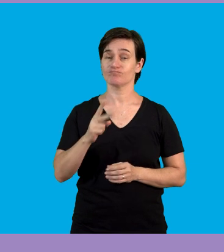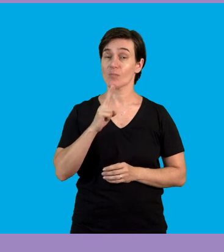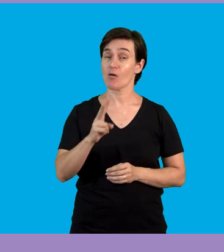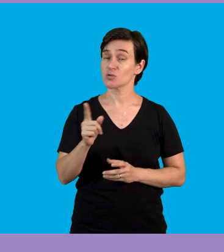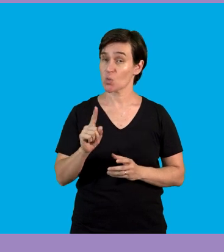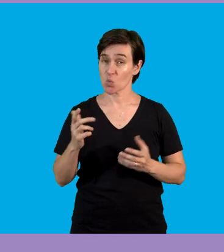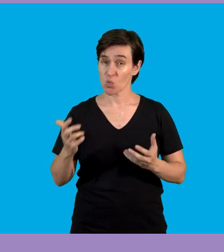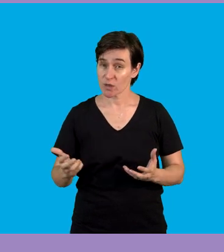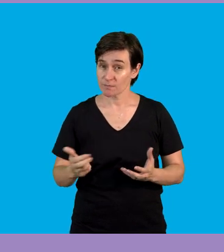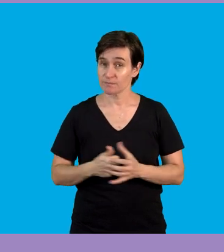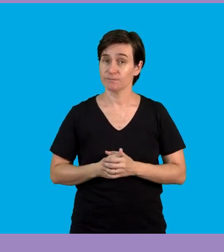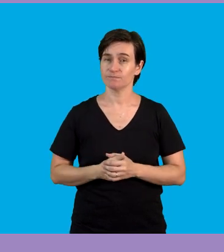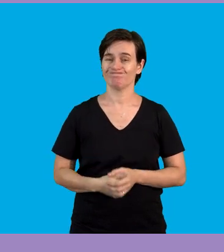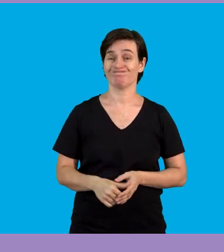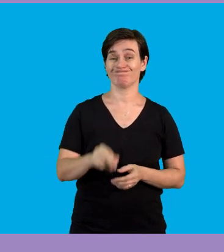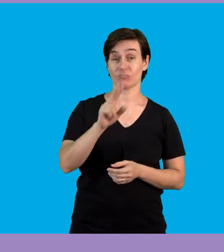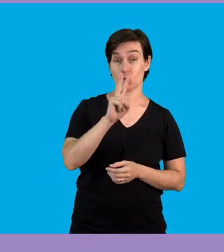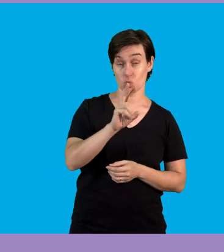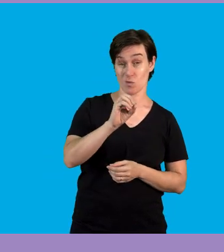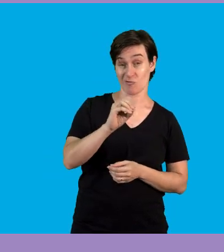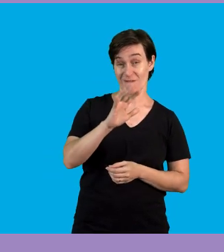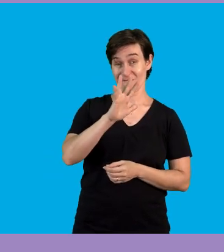to give us an answer of